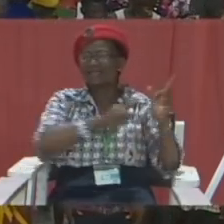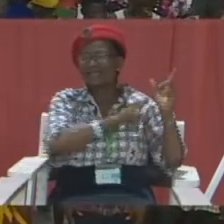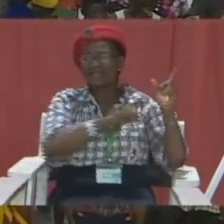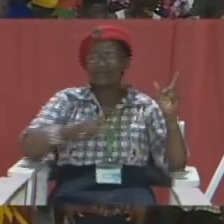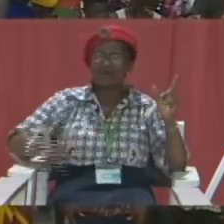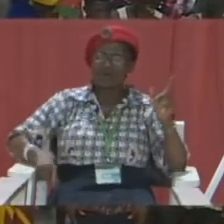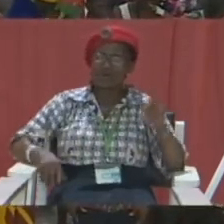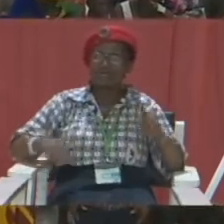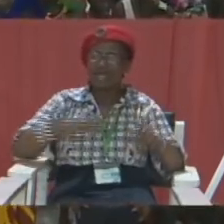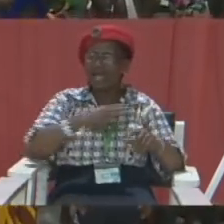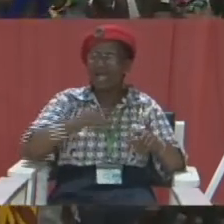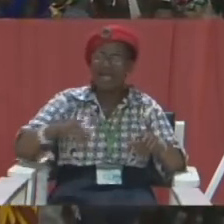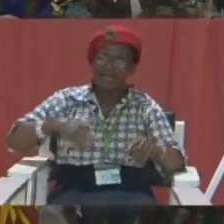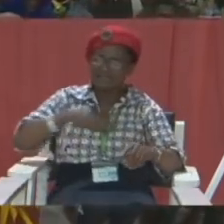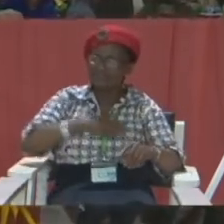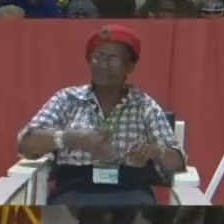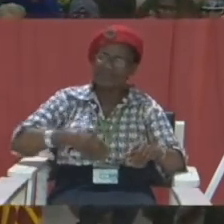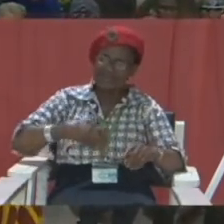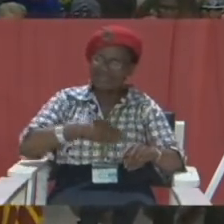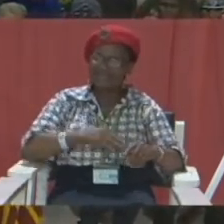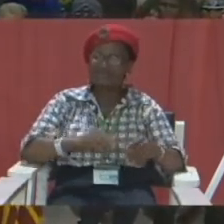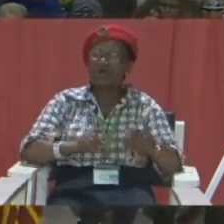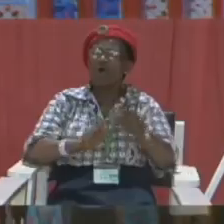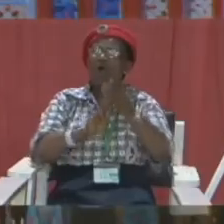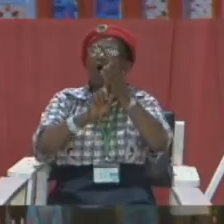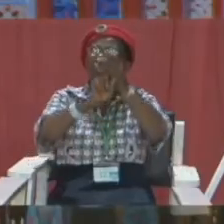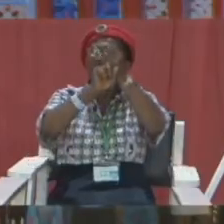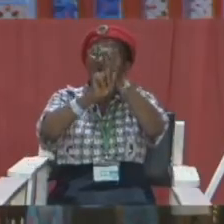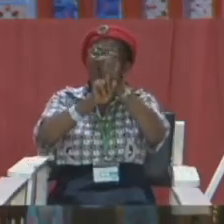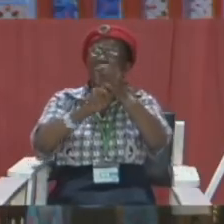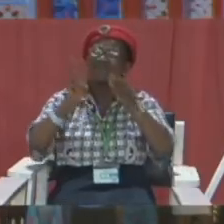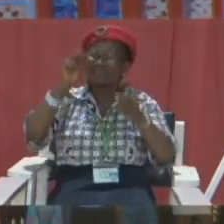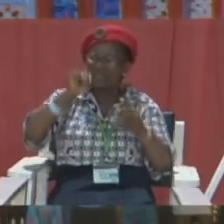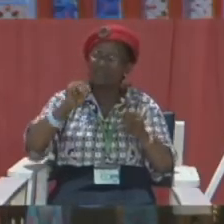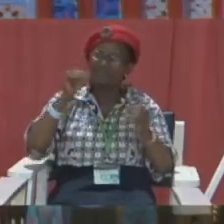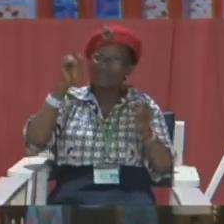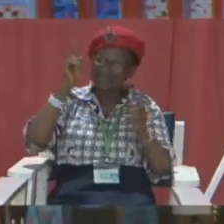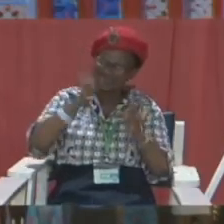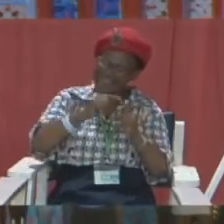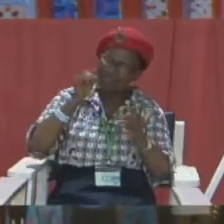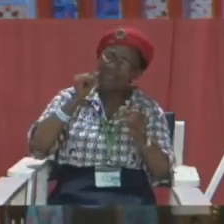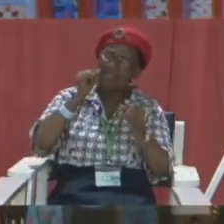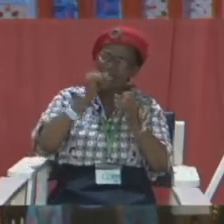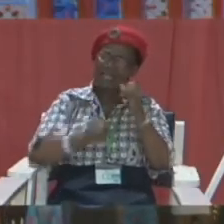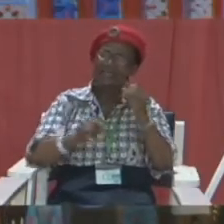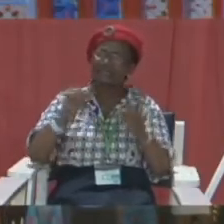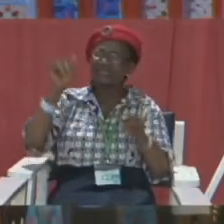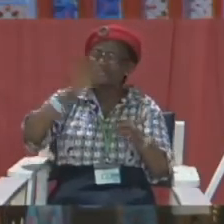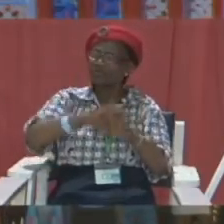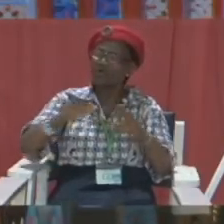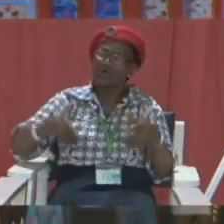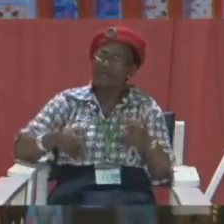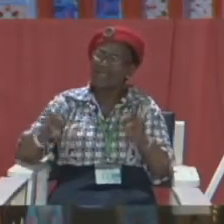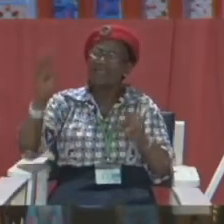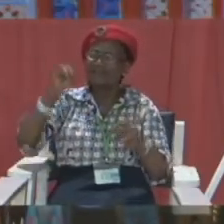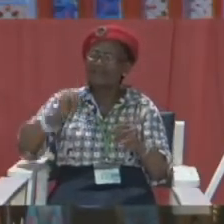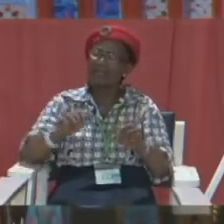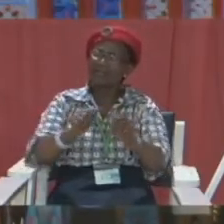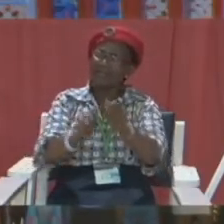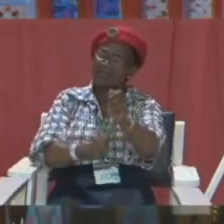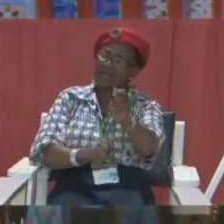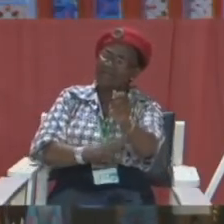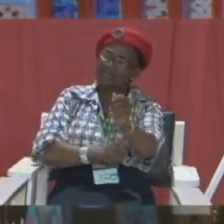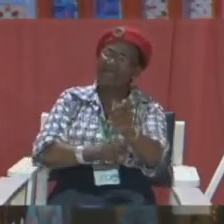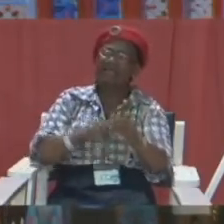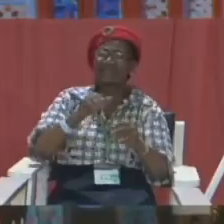please uphold them to the end. Don't let them backslide. In